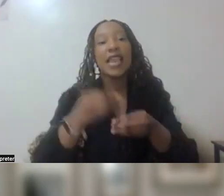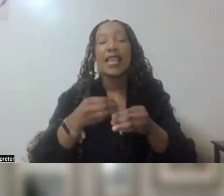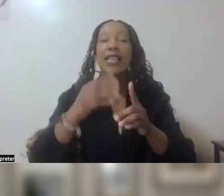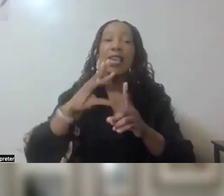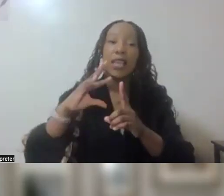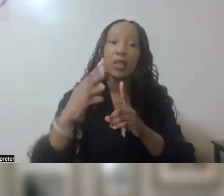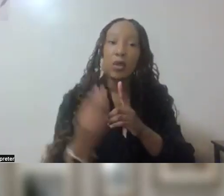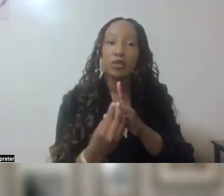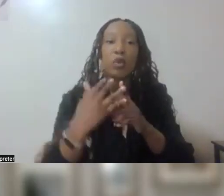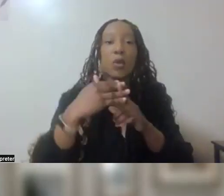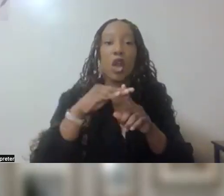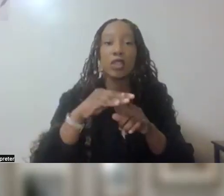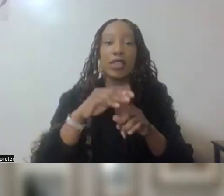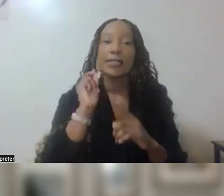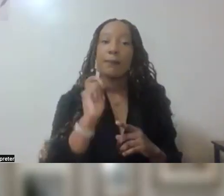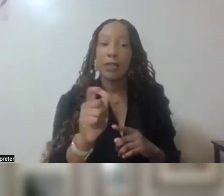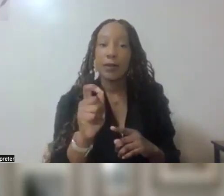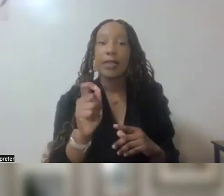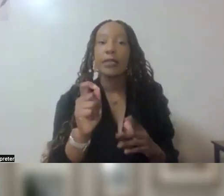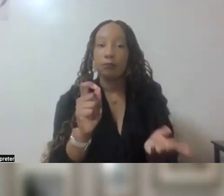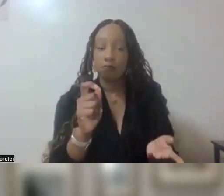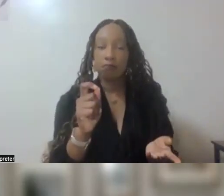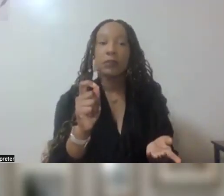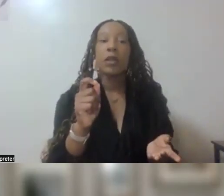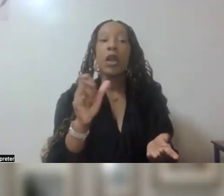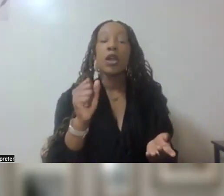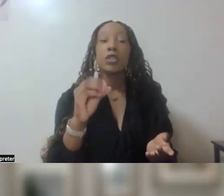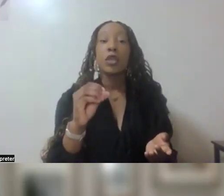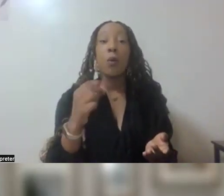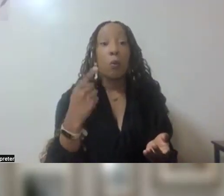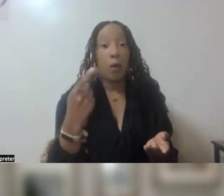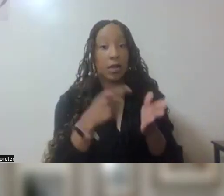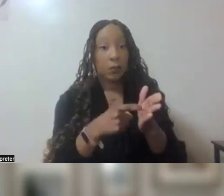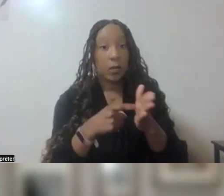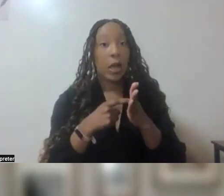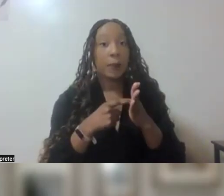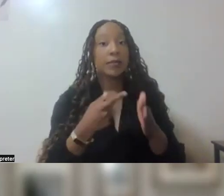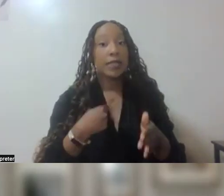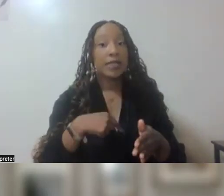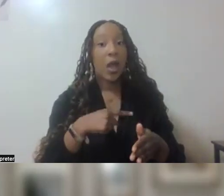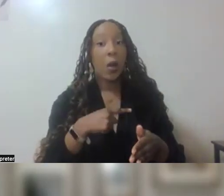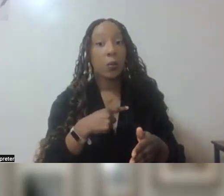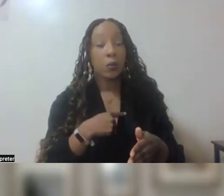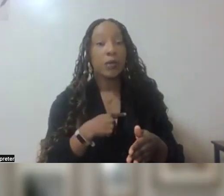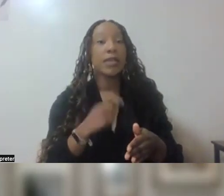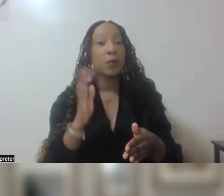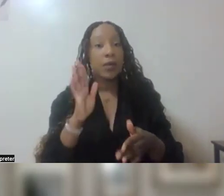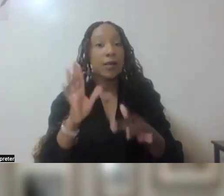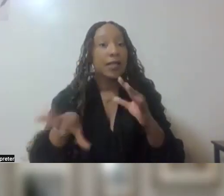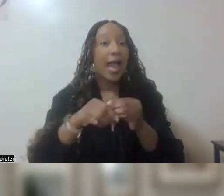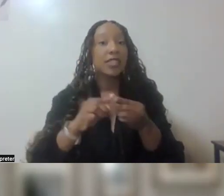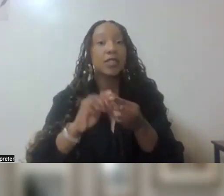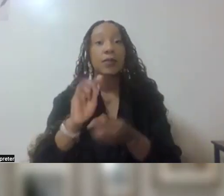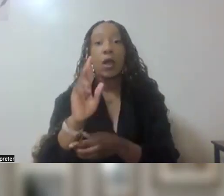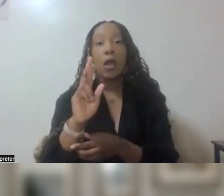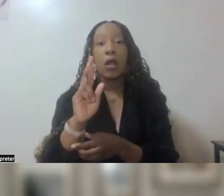context, period. And so one of the requirements that we will put into the